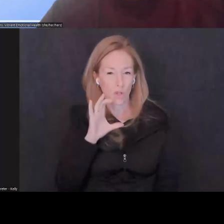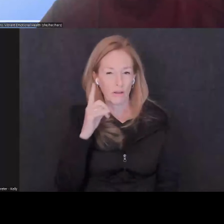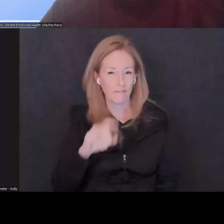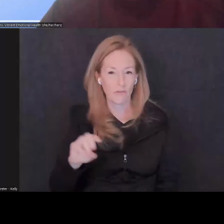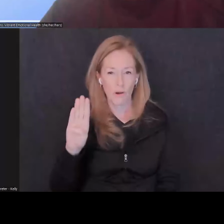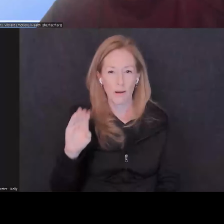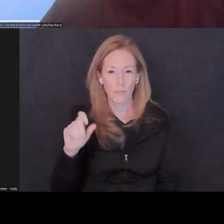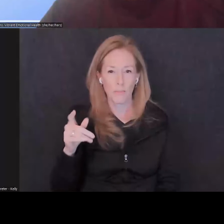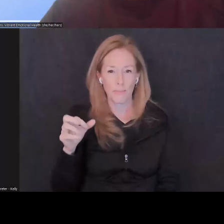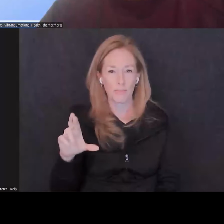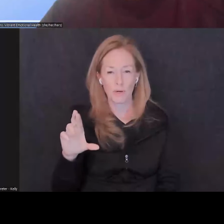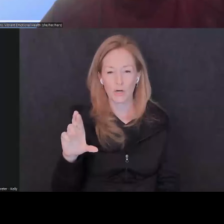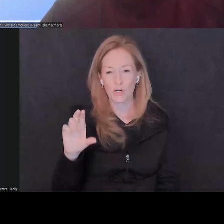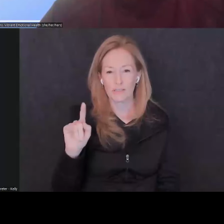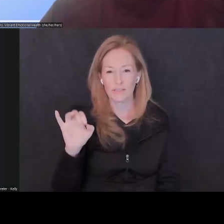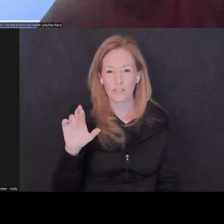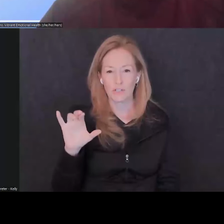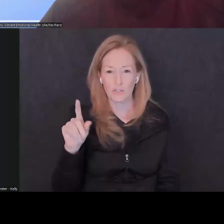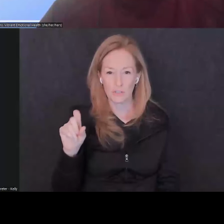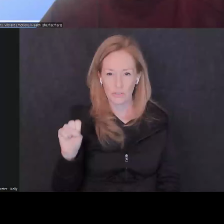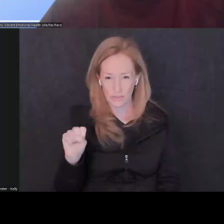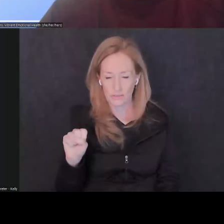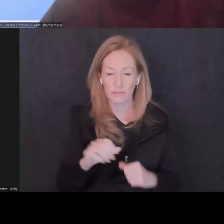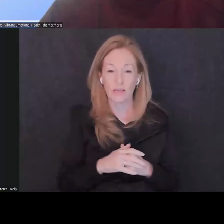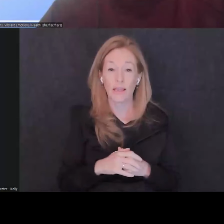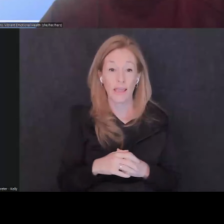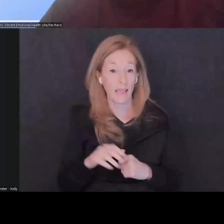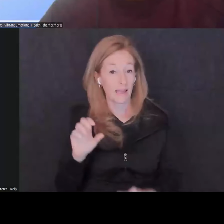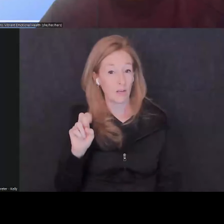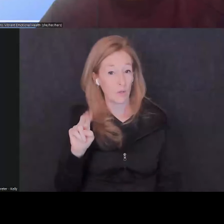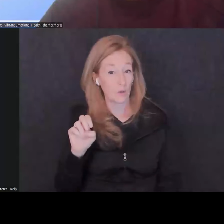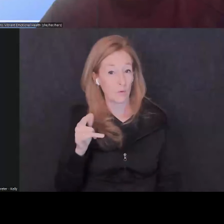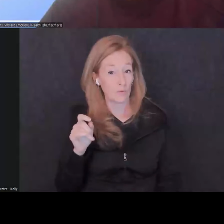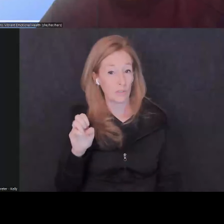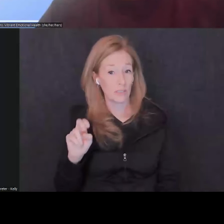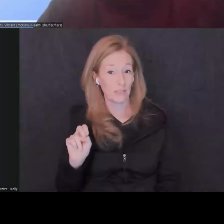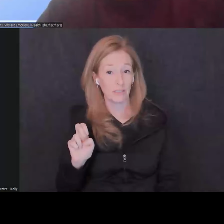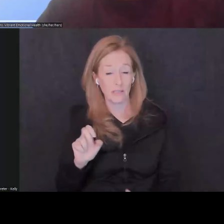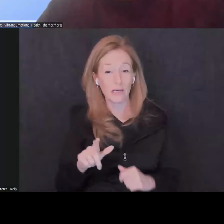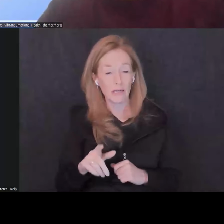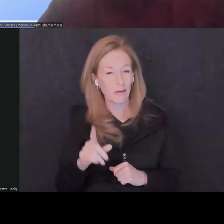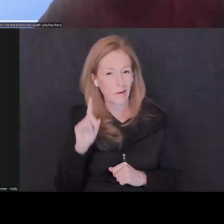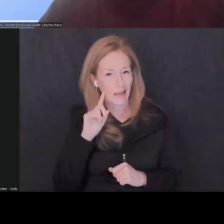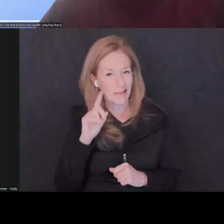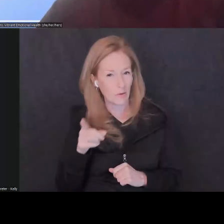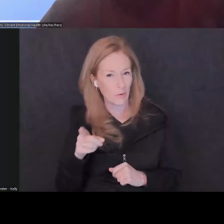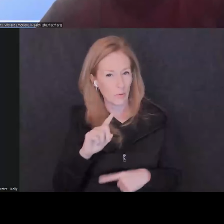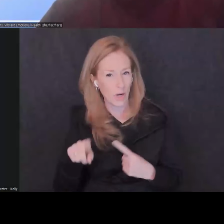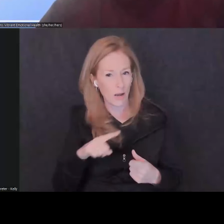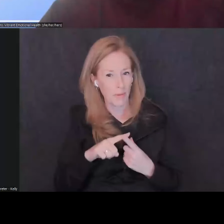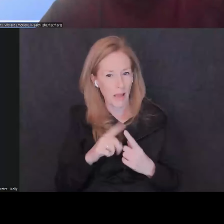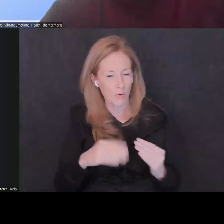and definitely hear you, Dean, about the need for additional Spanish language content. I do believe there are